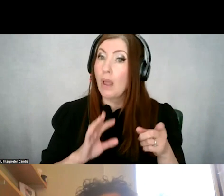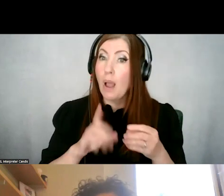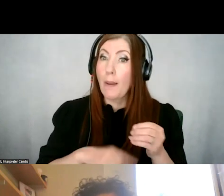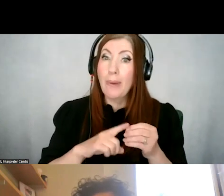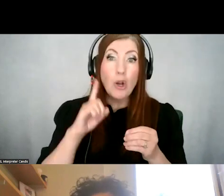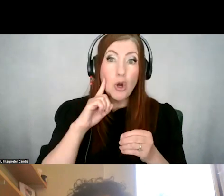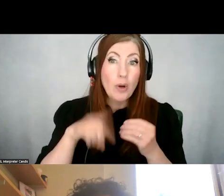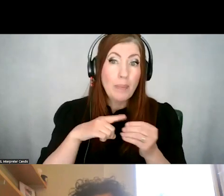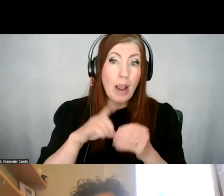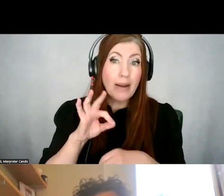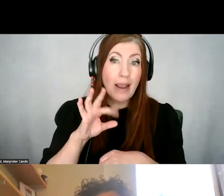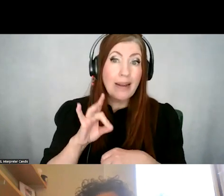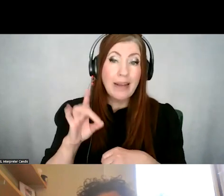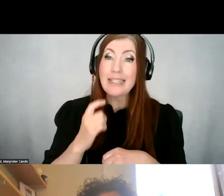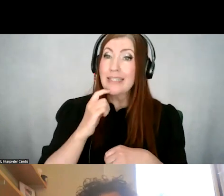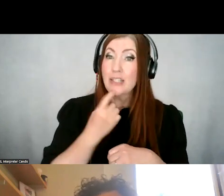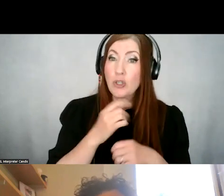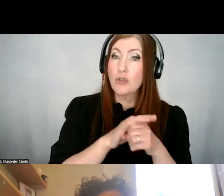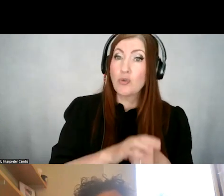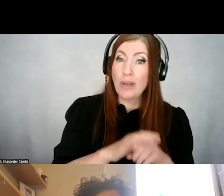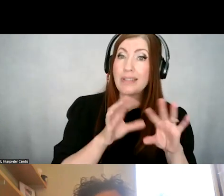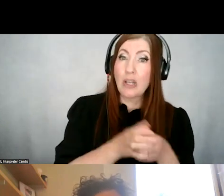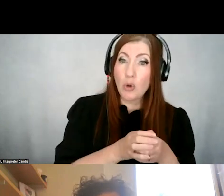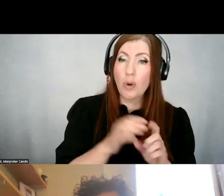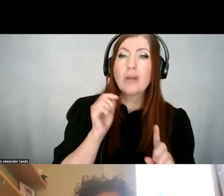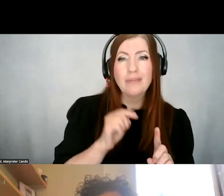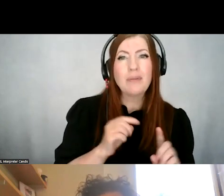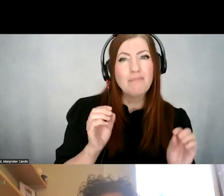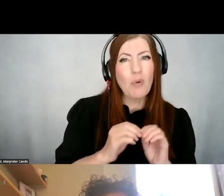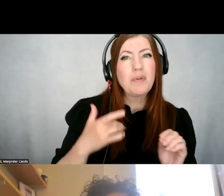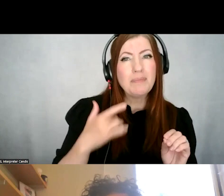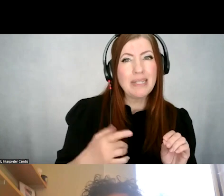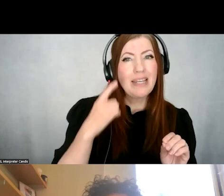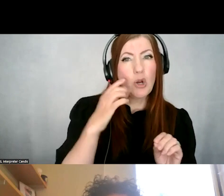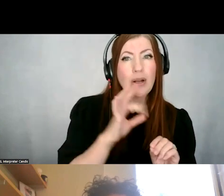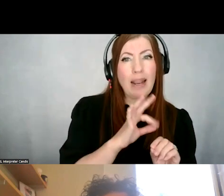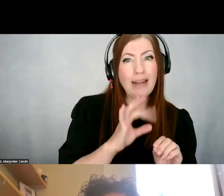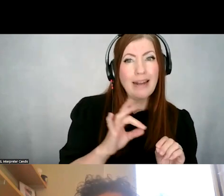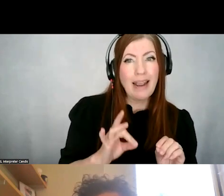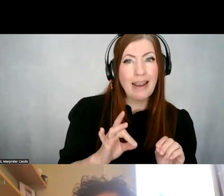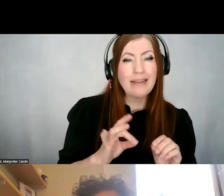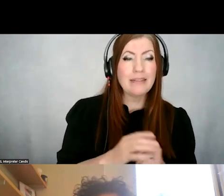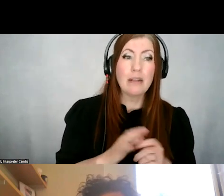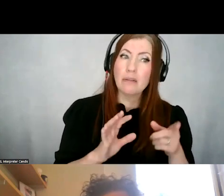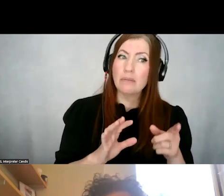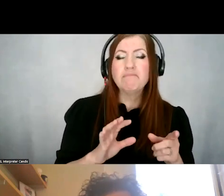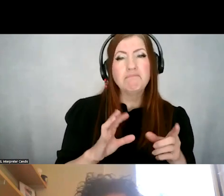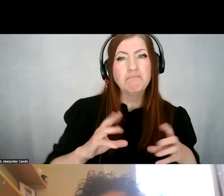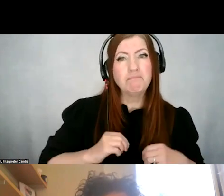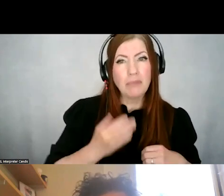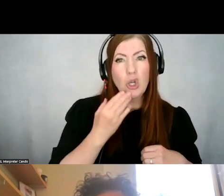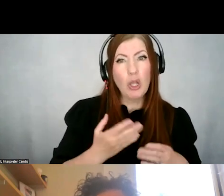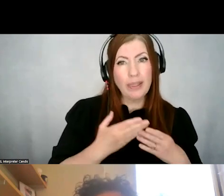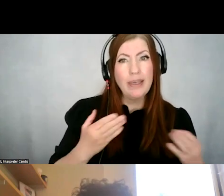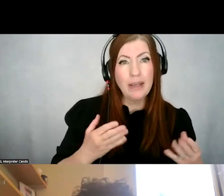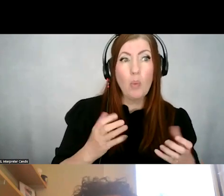find that people in the serious distress category are significantly more likely to have heard of 988. So I take this as a good thing. We want